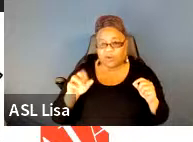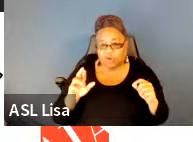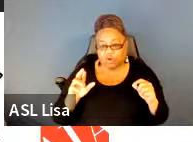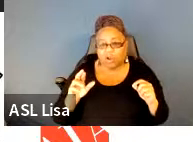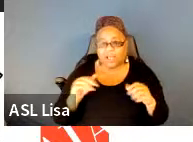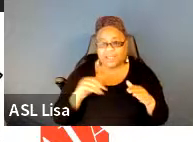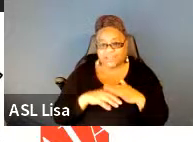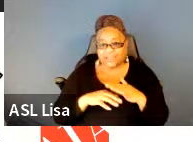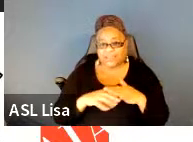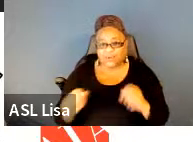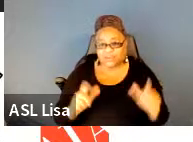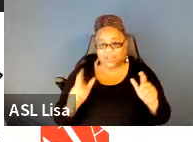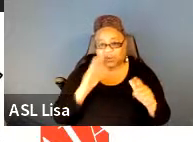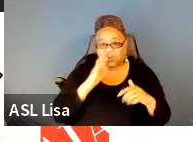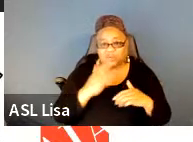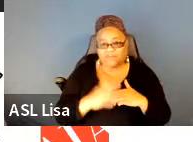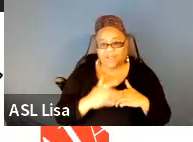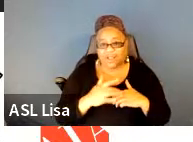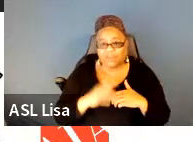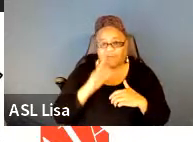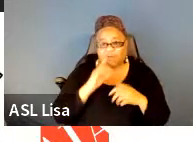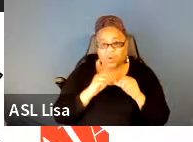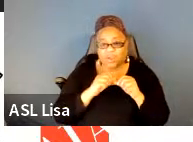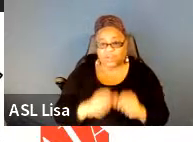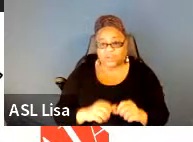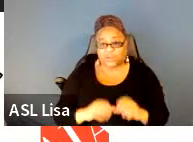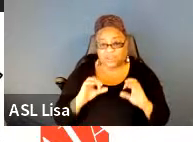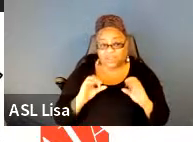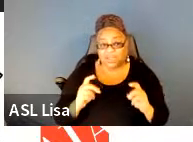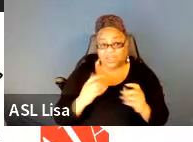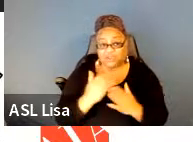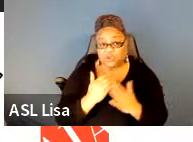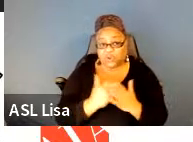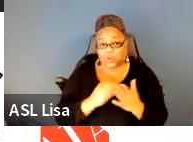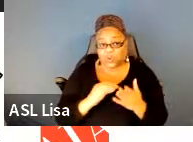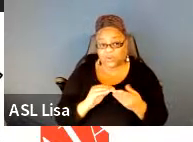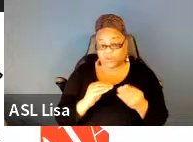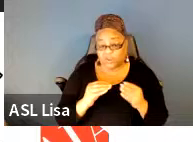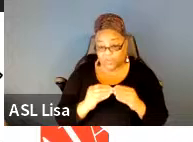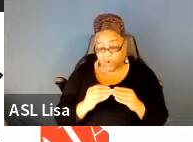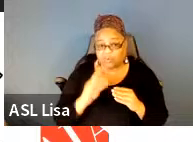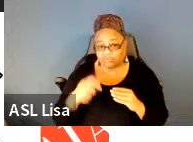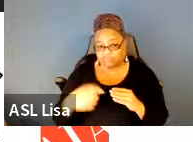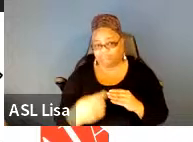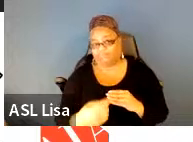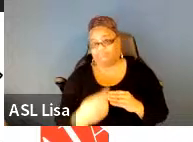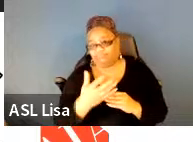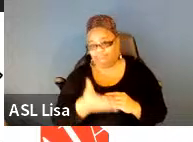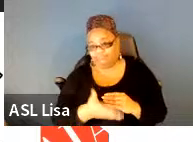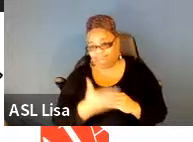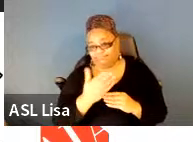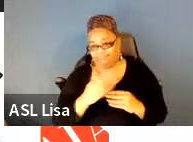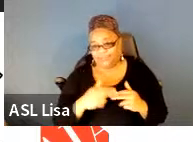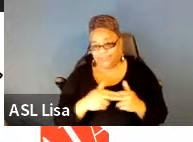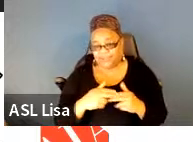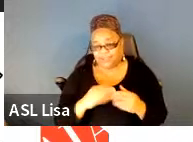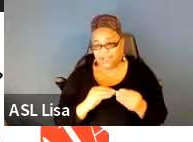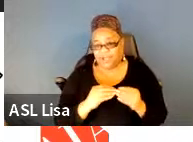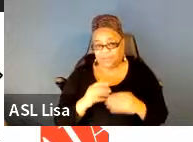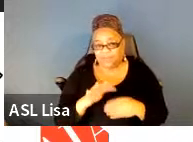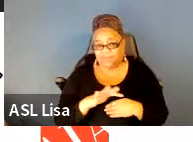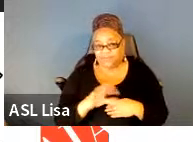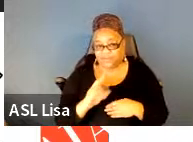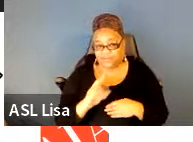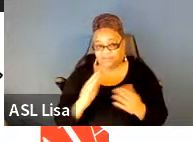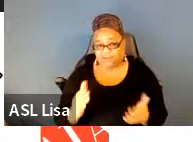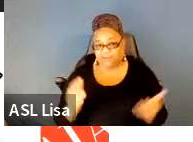was available for continuing education, and that course number and date are provided on this slide number 57. Moving on to the